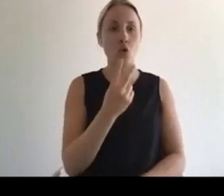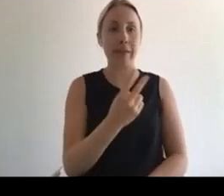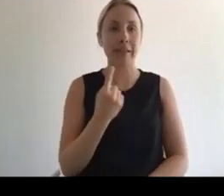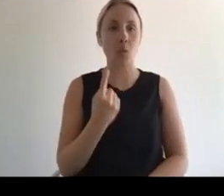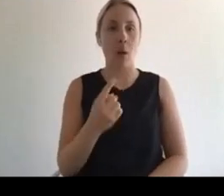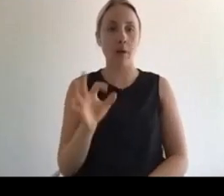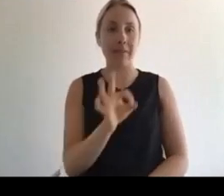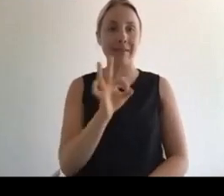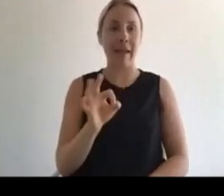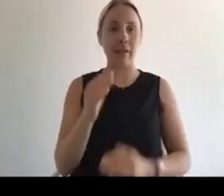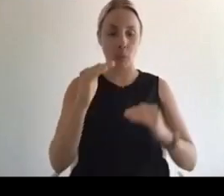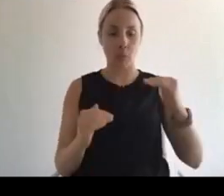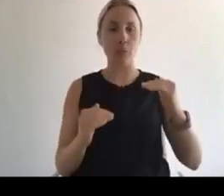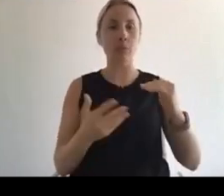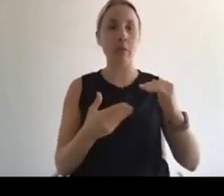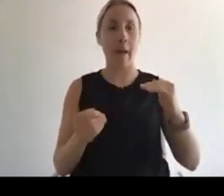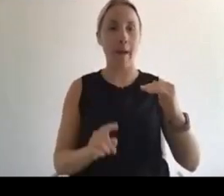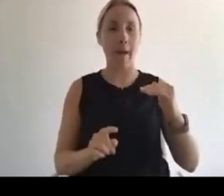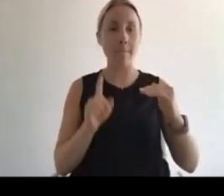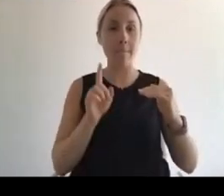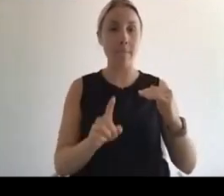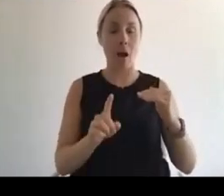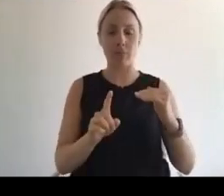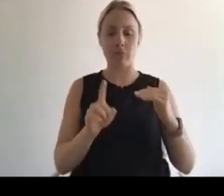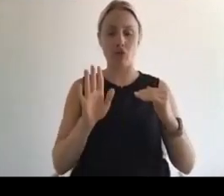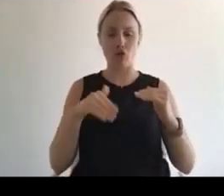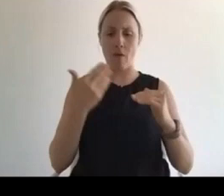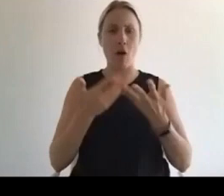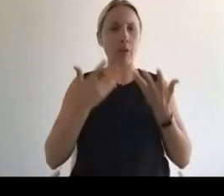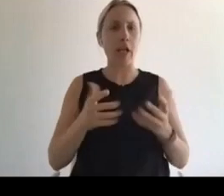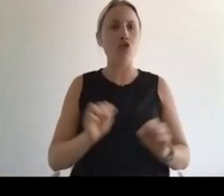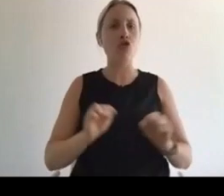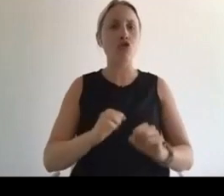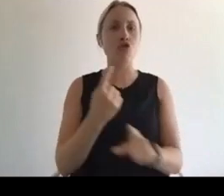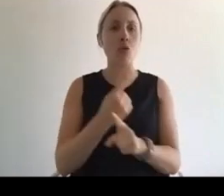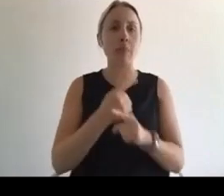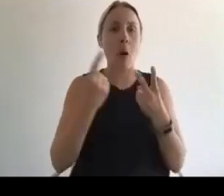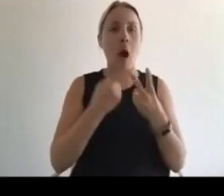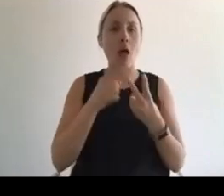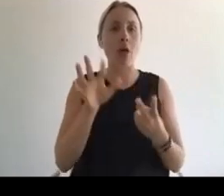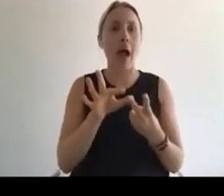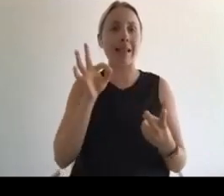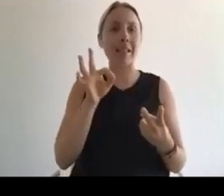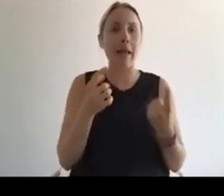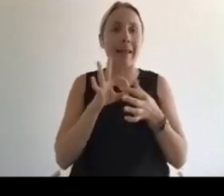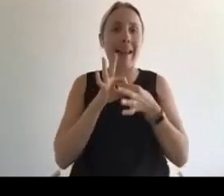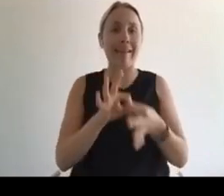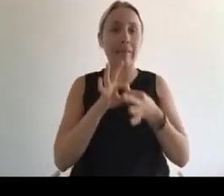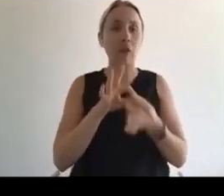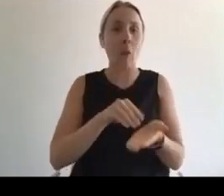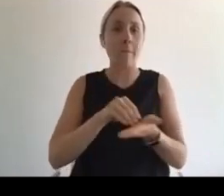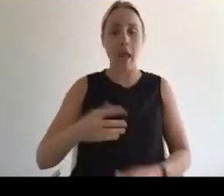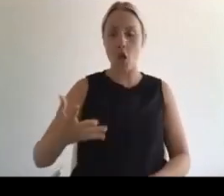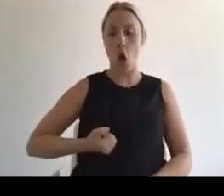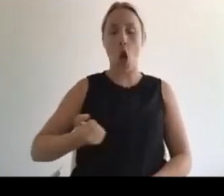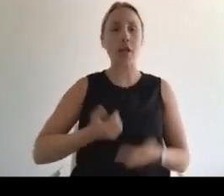We know this, but what we haven't really been talking about today is another aspect of pay and earnings in relation to equality,